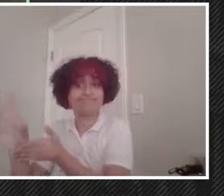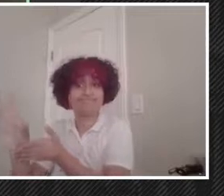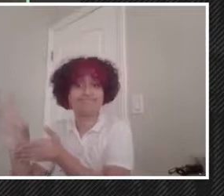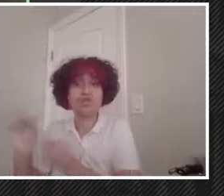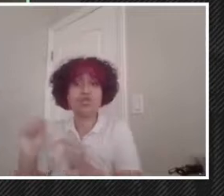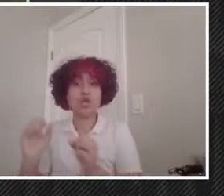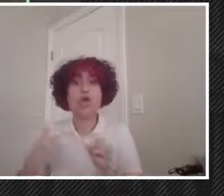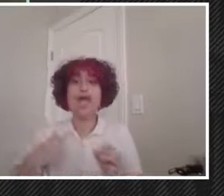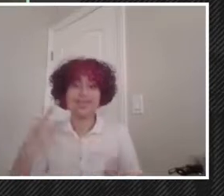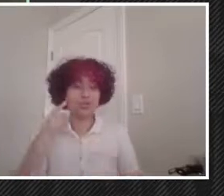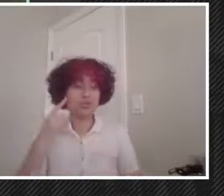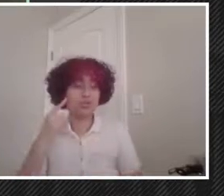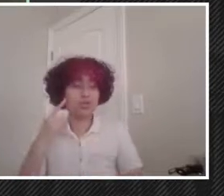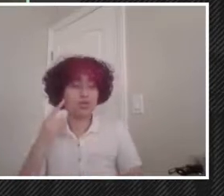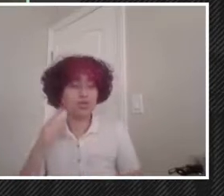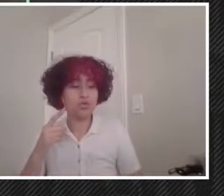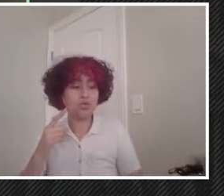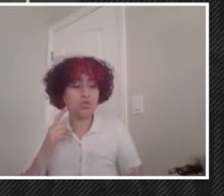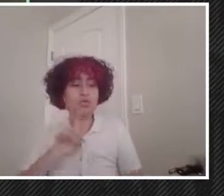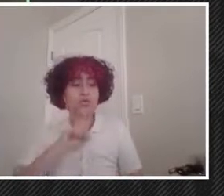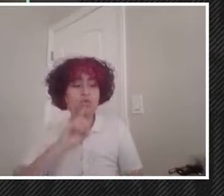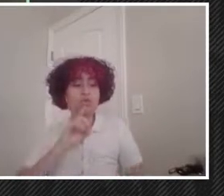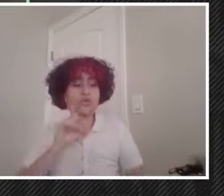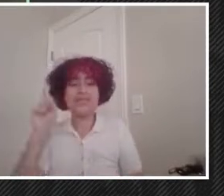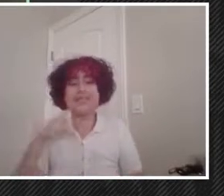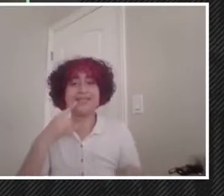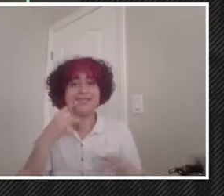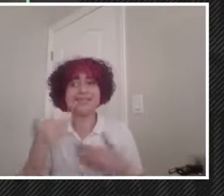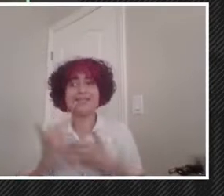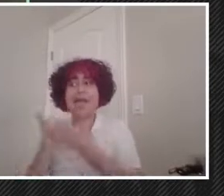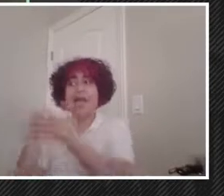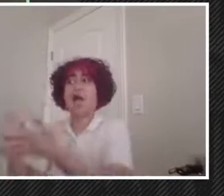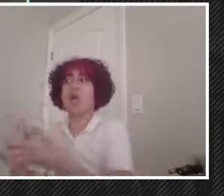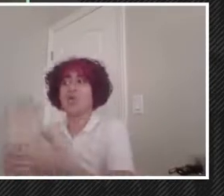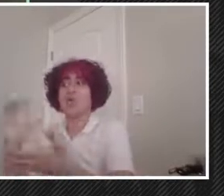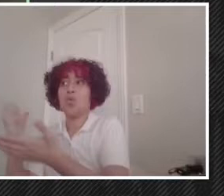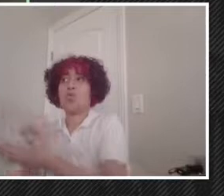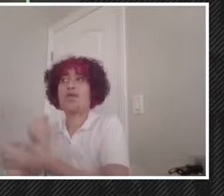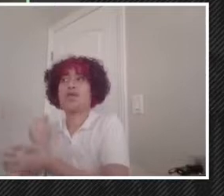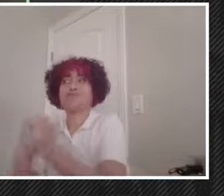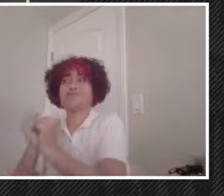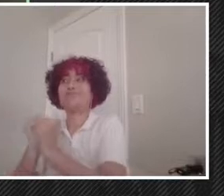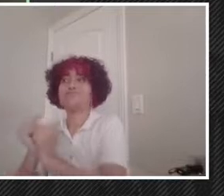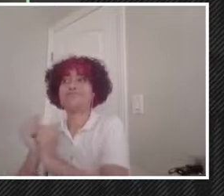to it's not about just getting people elected. You don't give away your political power